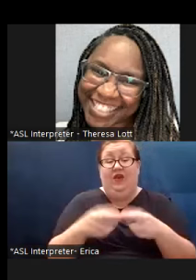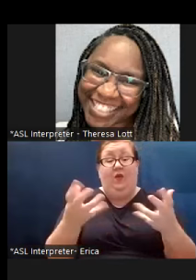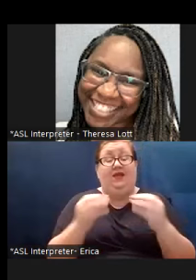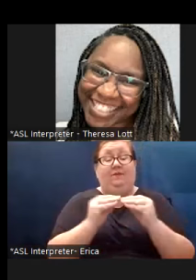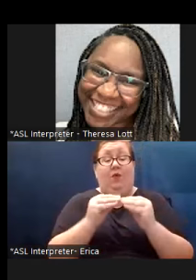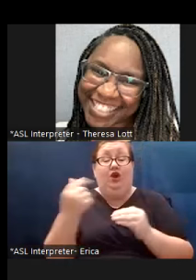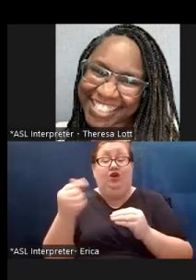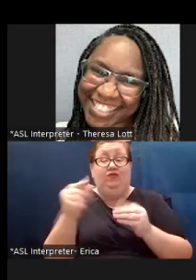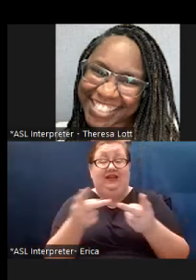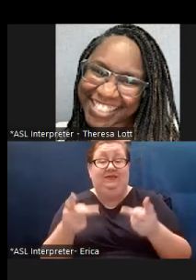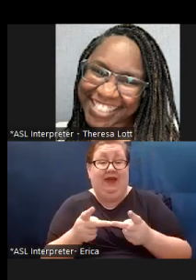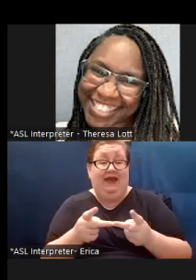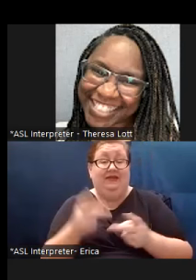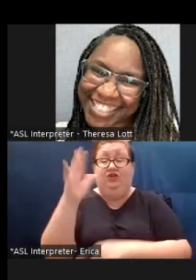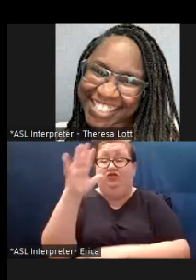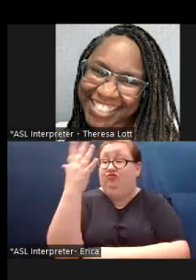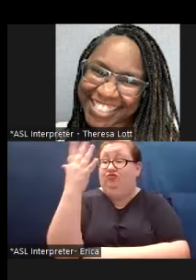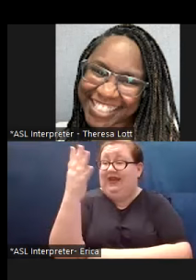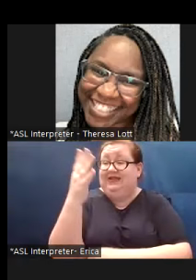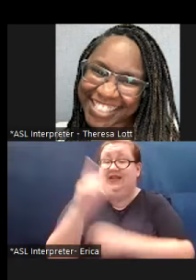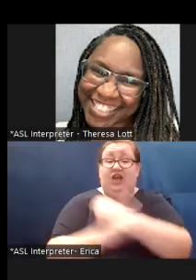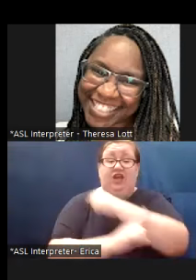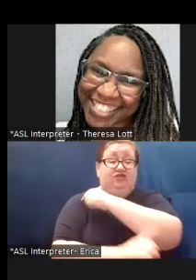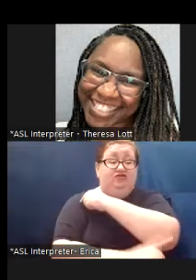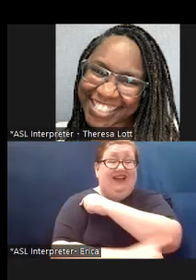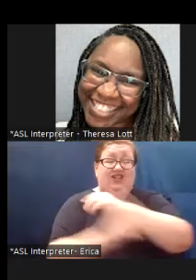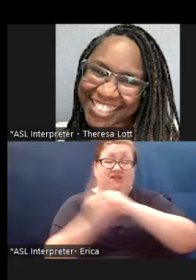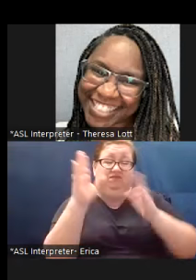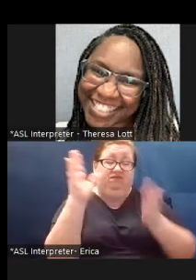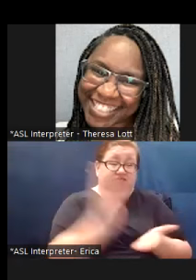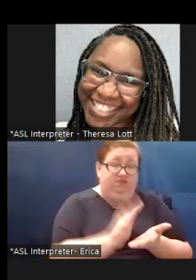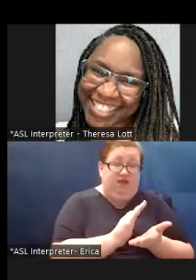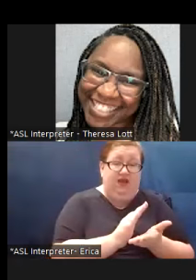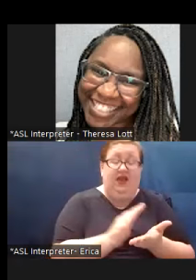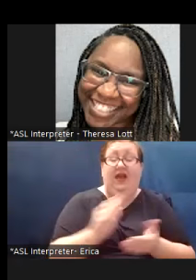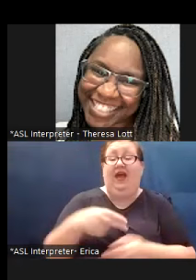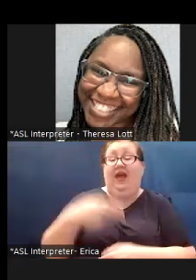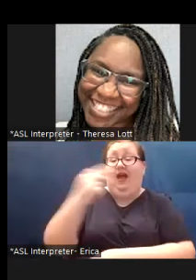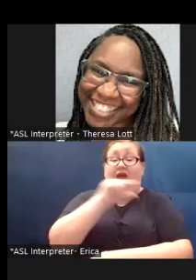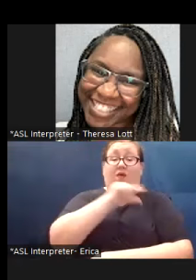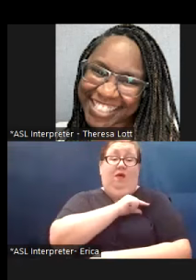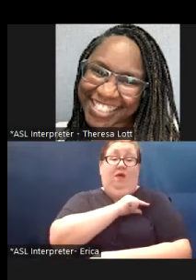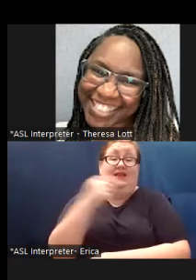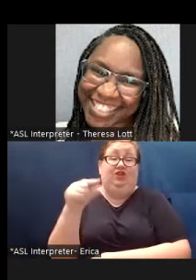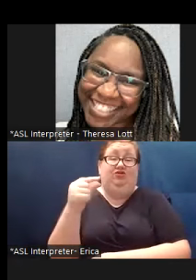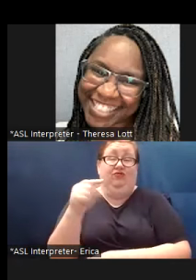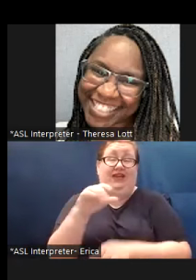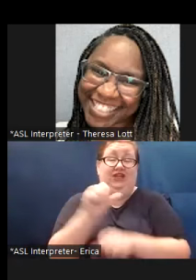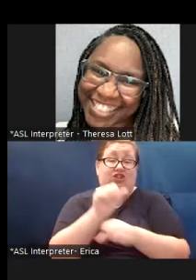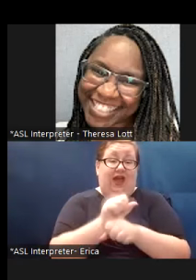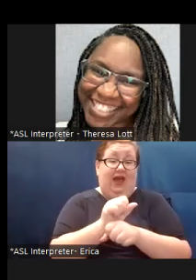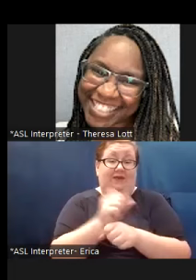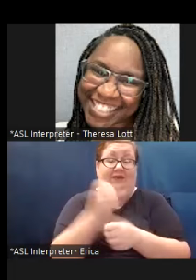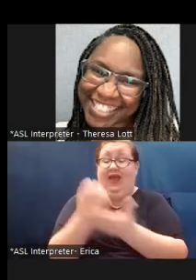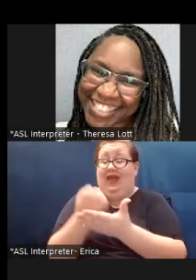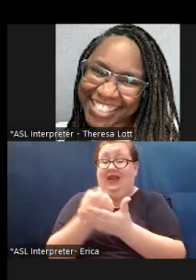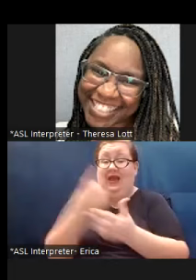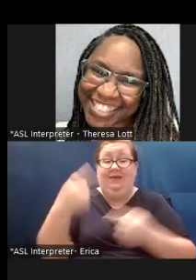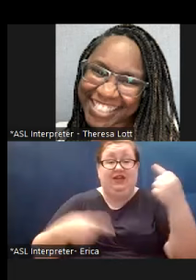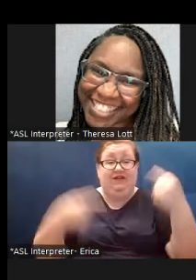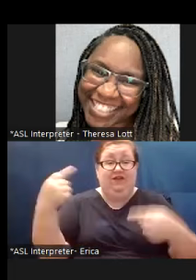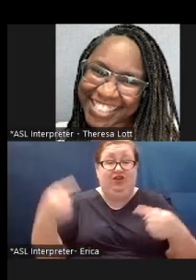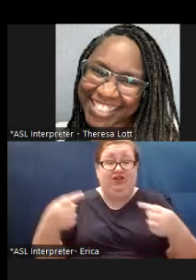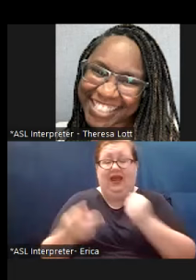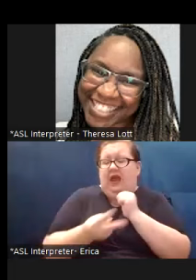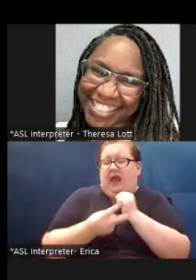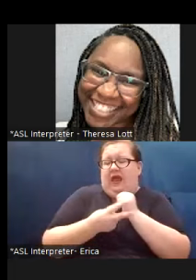less trash in the streets. We heard folks want new high-quality green jobs, economic diversity, and to preserve the existing